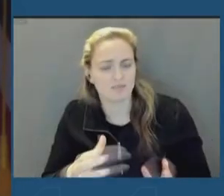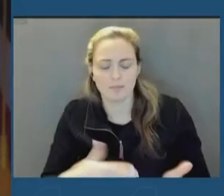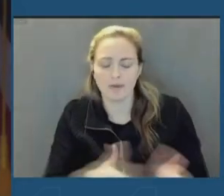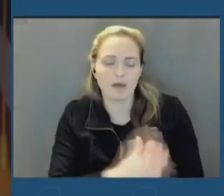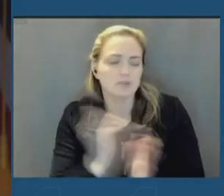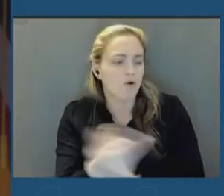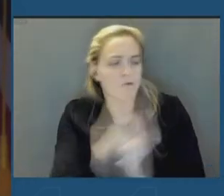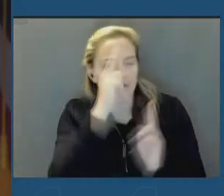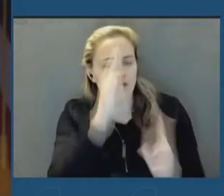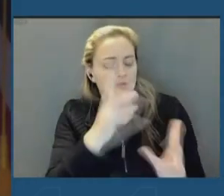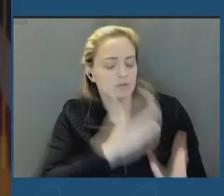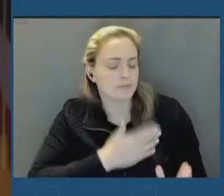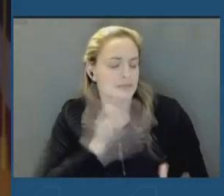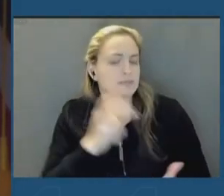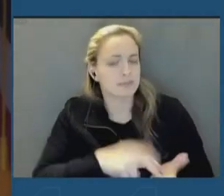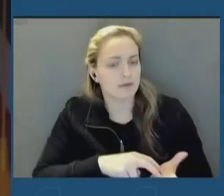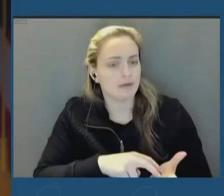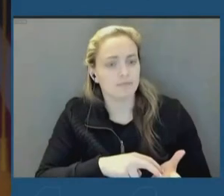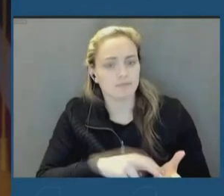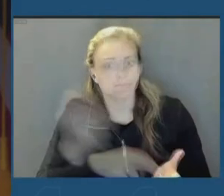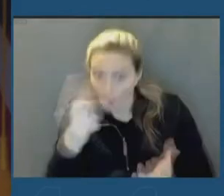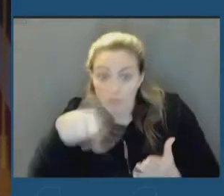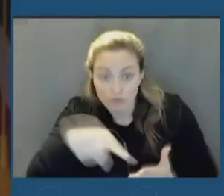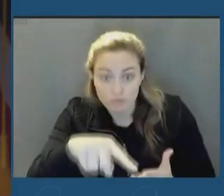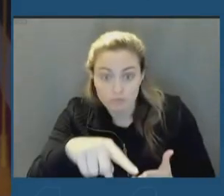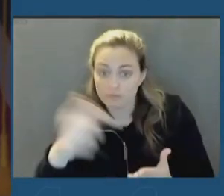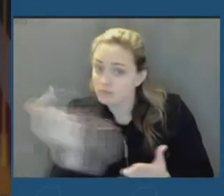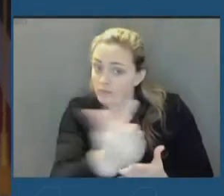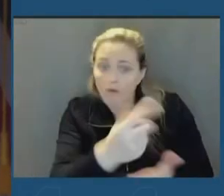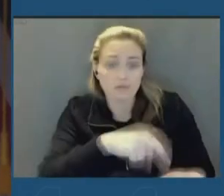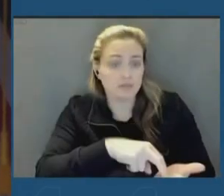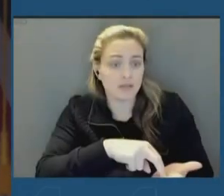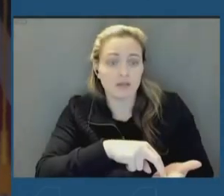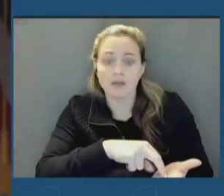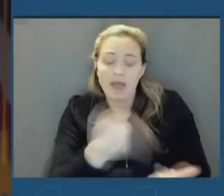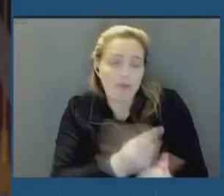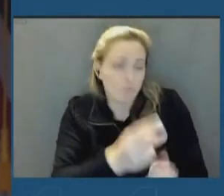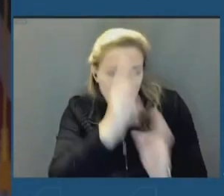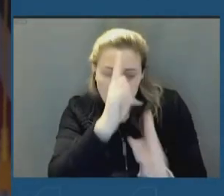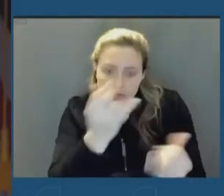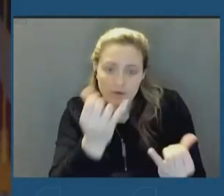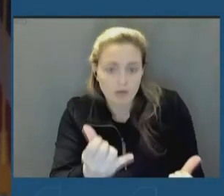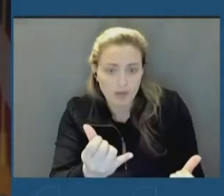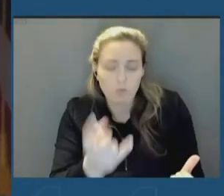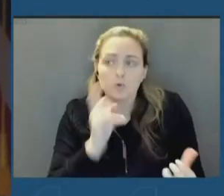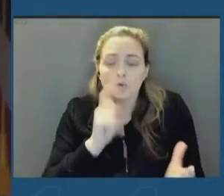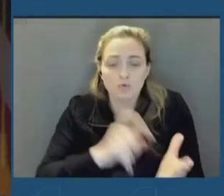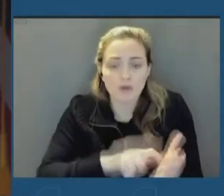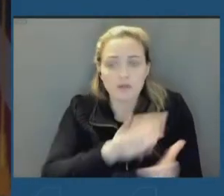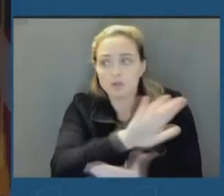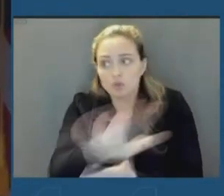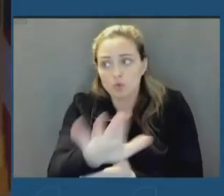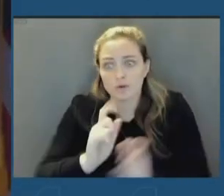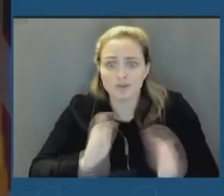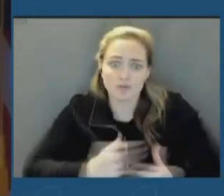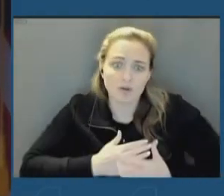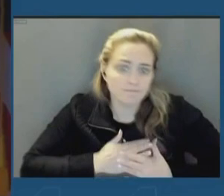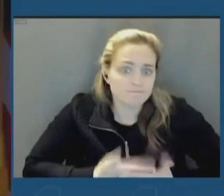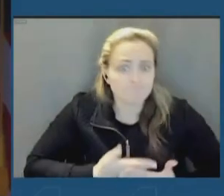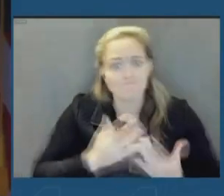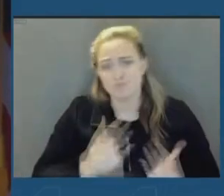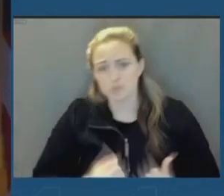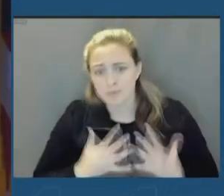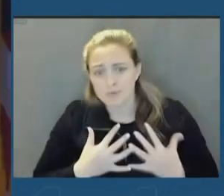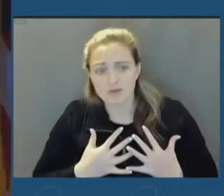honorees to stand. All of you stand up who we are honoring here today, and we'll recognize your generosity and your spirit, and we're going to be